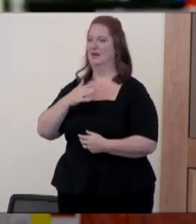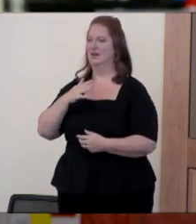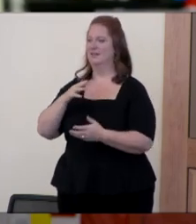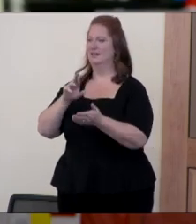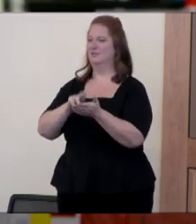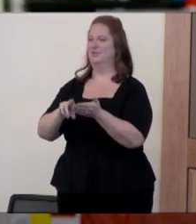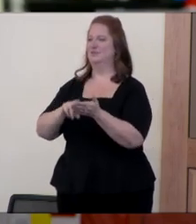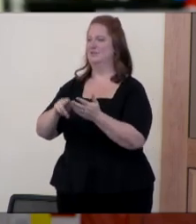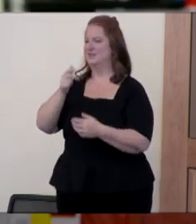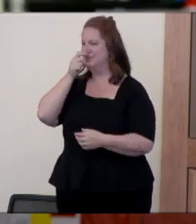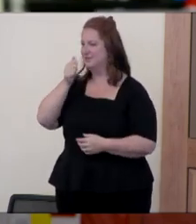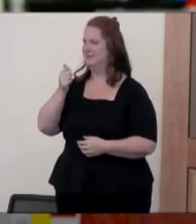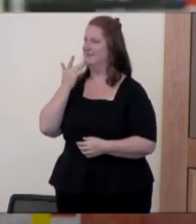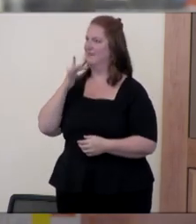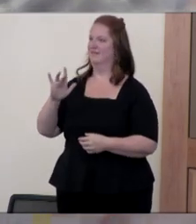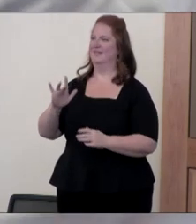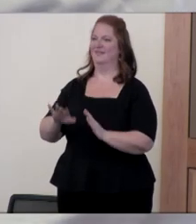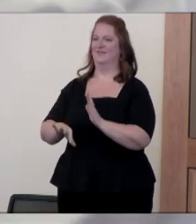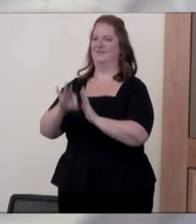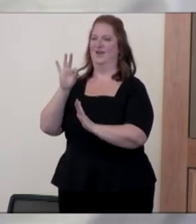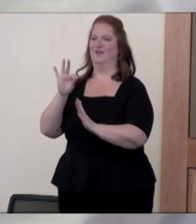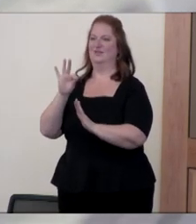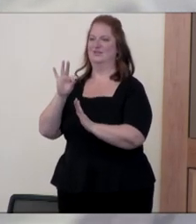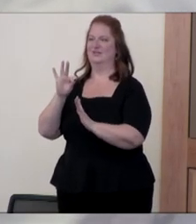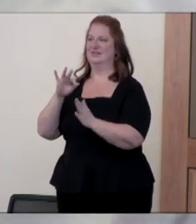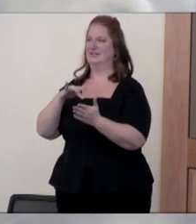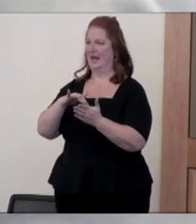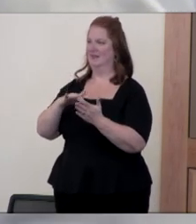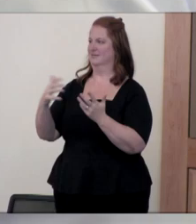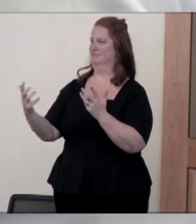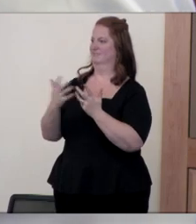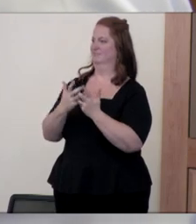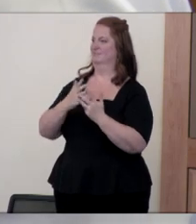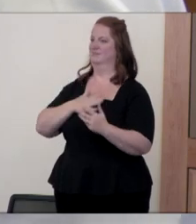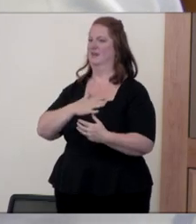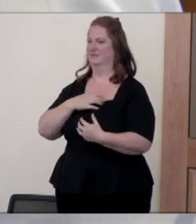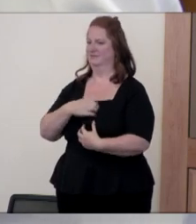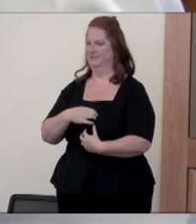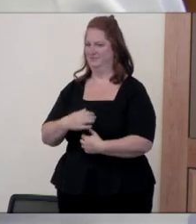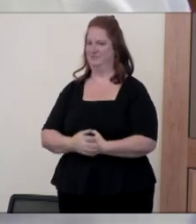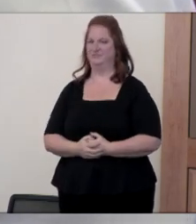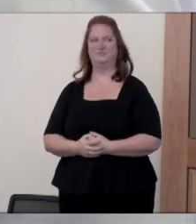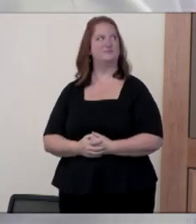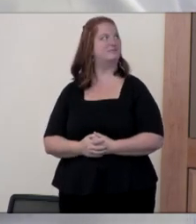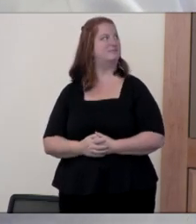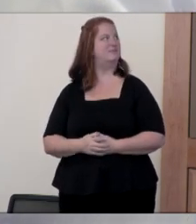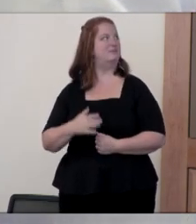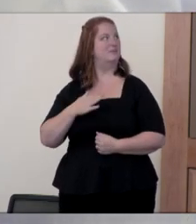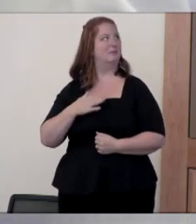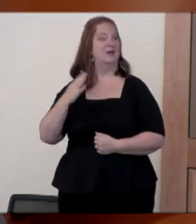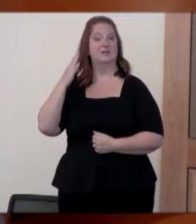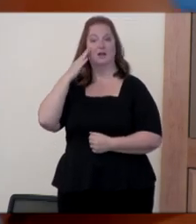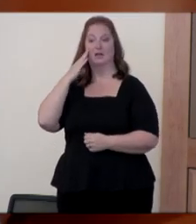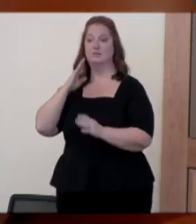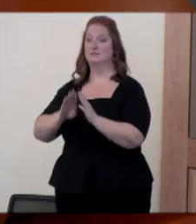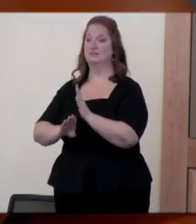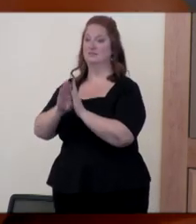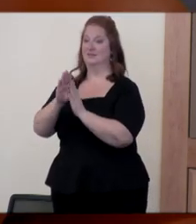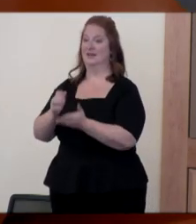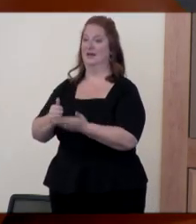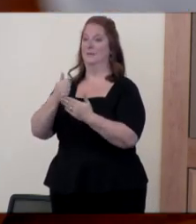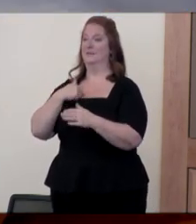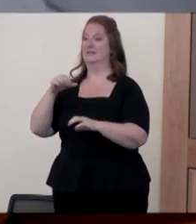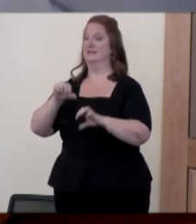lucky enough to find someone studying what I wanted to study. The buildup of knowledge that I'm gaining from this experience will help me be a better